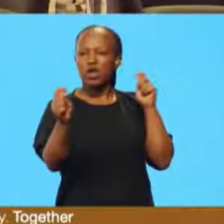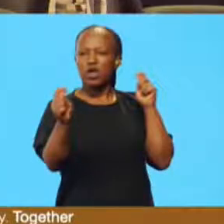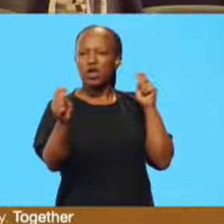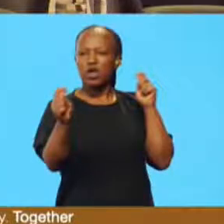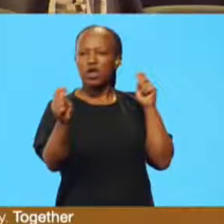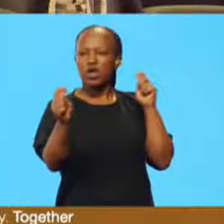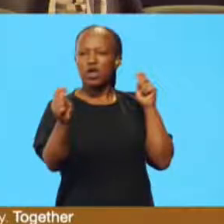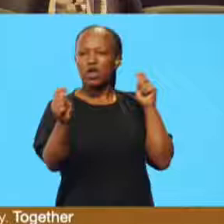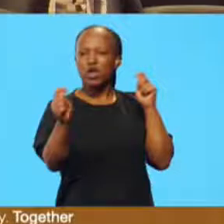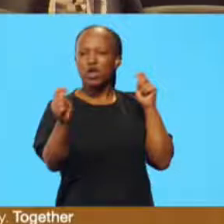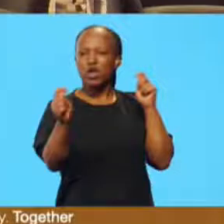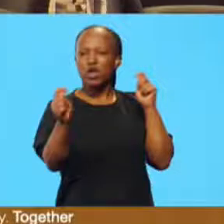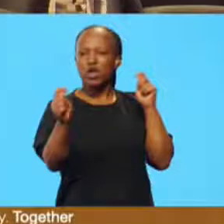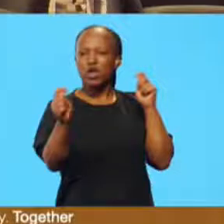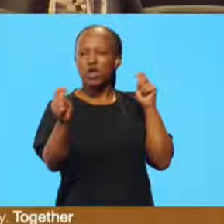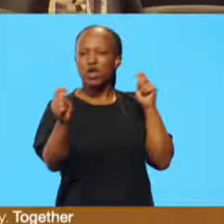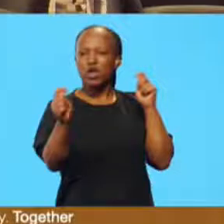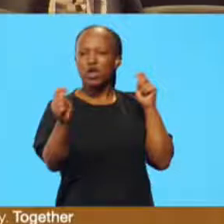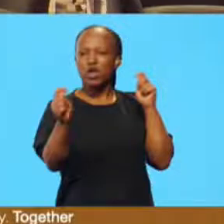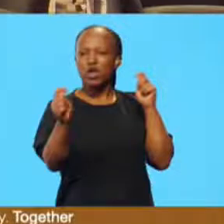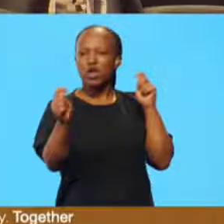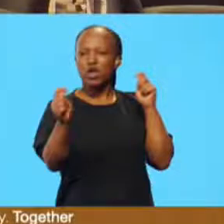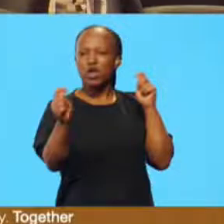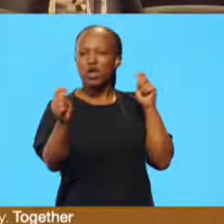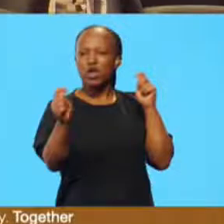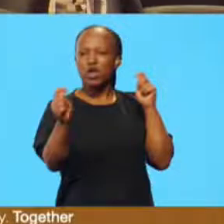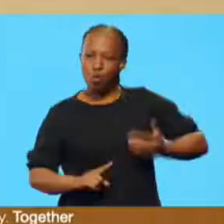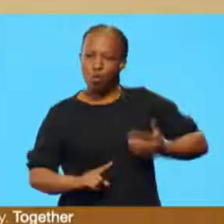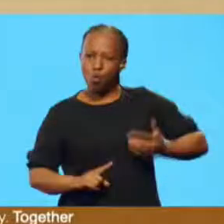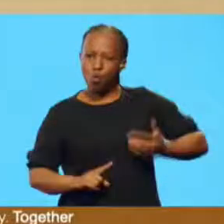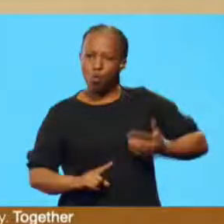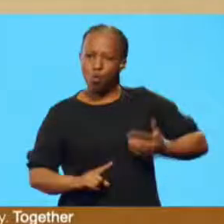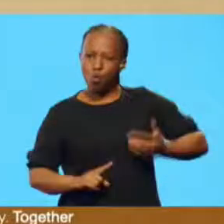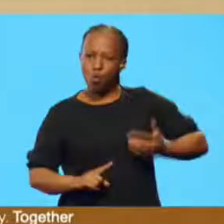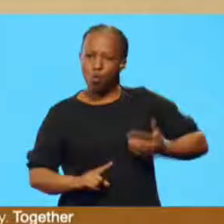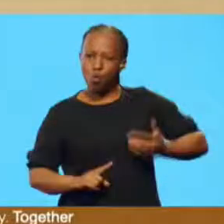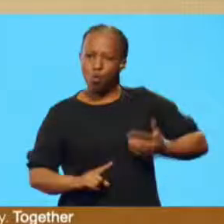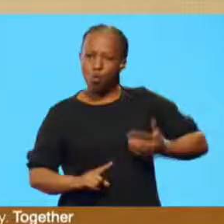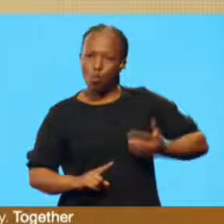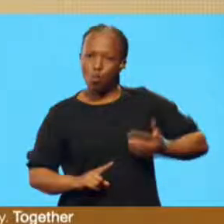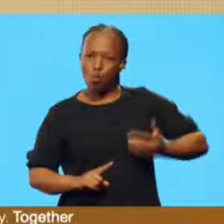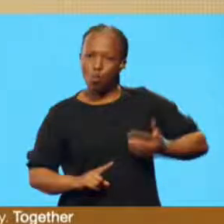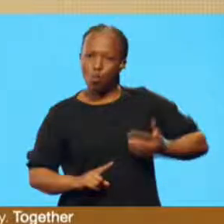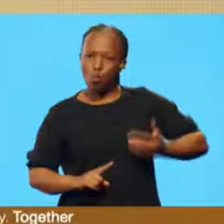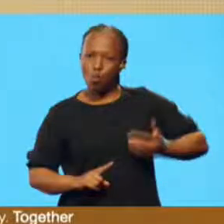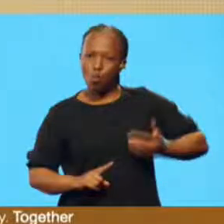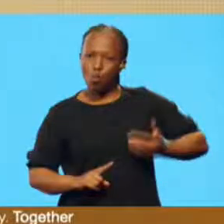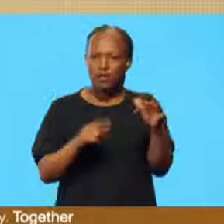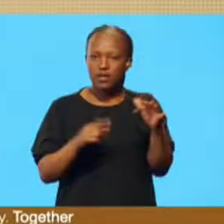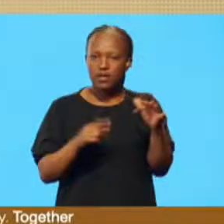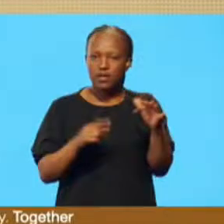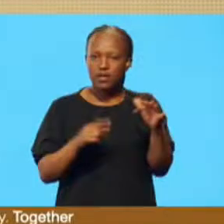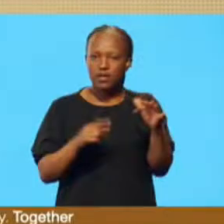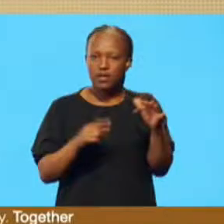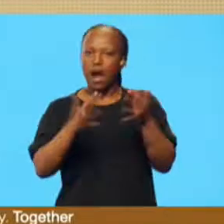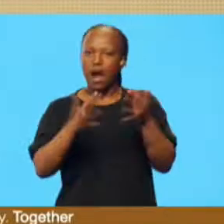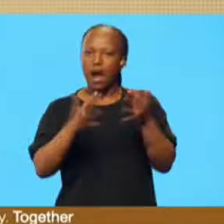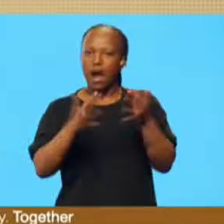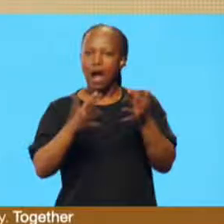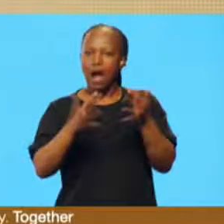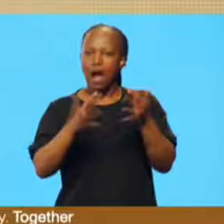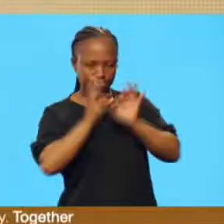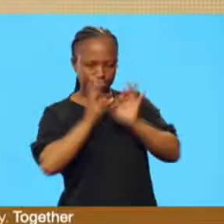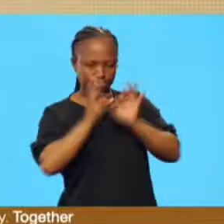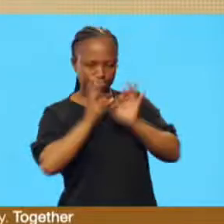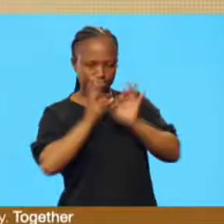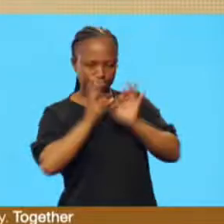mainstreamed youth? How have you mainstreamed women and the rest within your sector? And then because I've already mentioned that